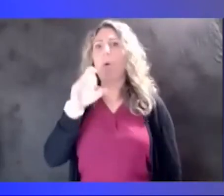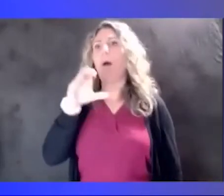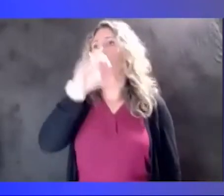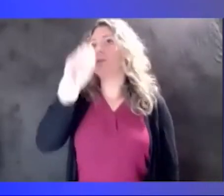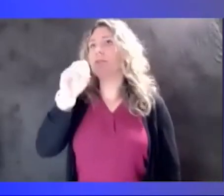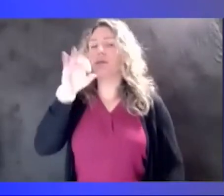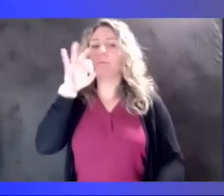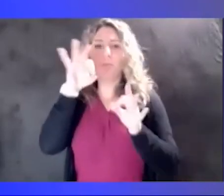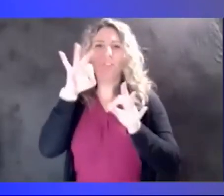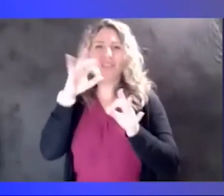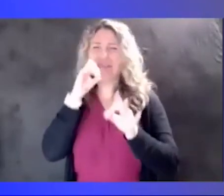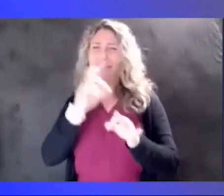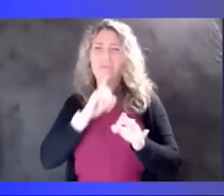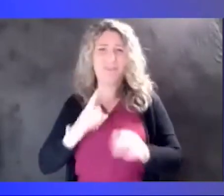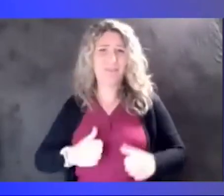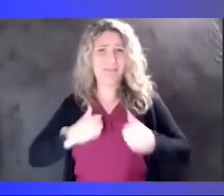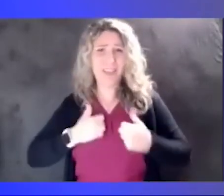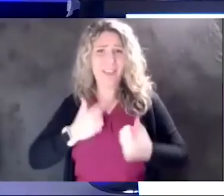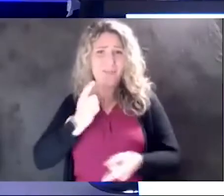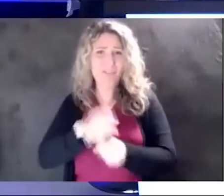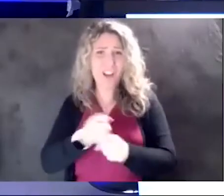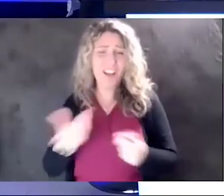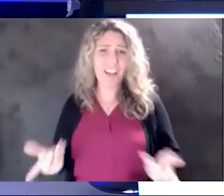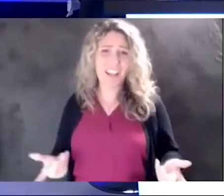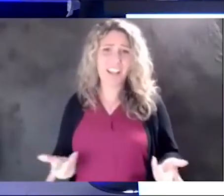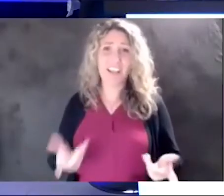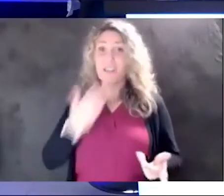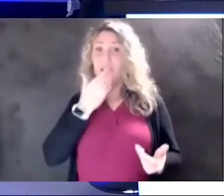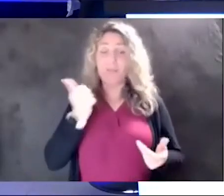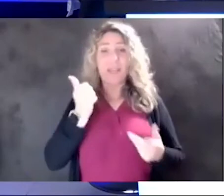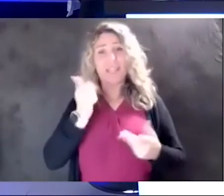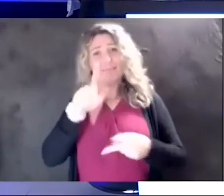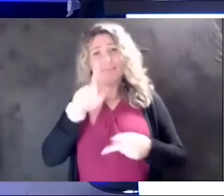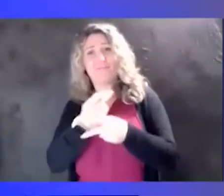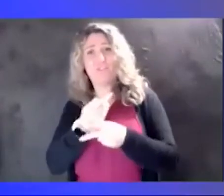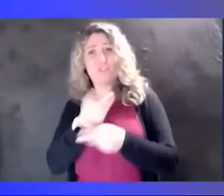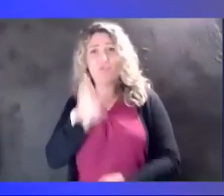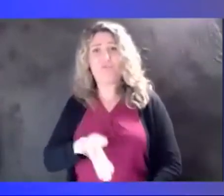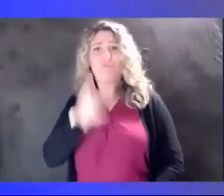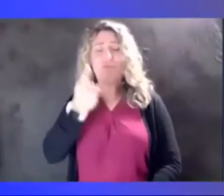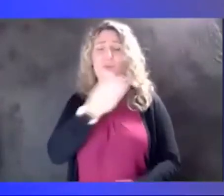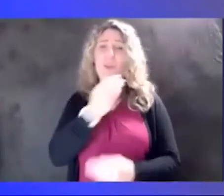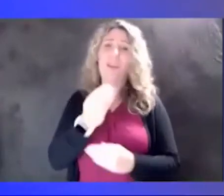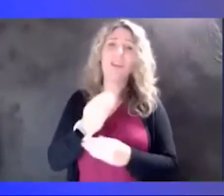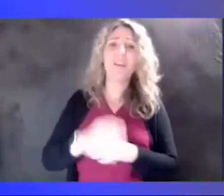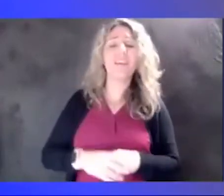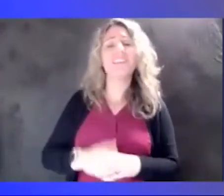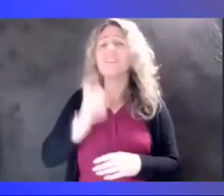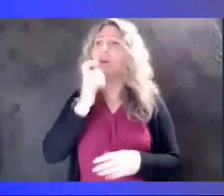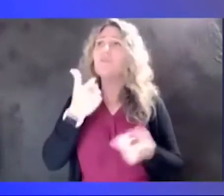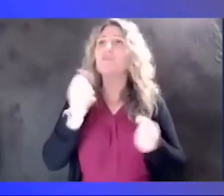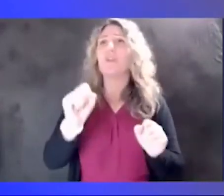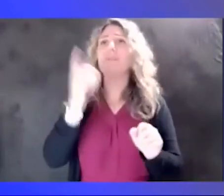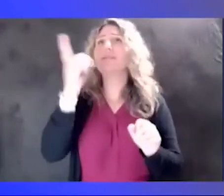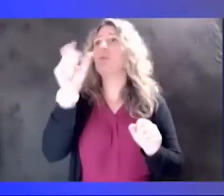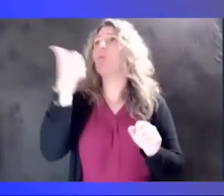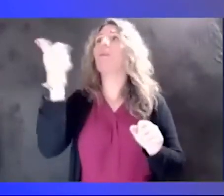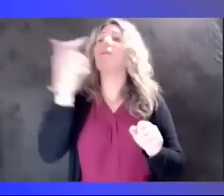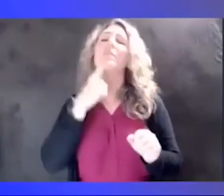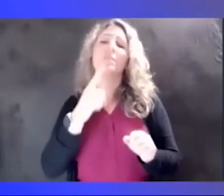not realistic, right? Best version of you. Be the best version of you. Yeah, and don't try to be somebody else. Do this for you.